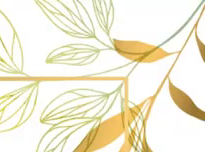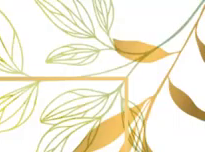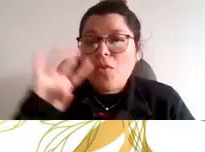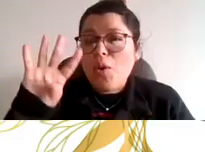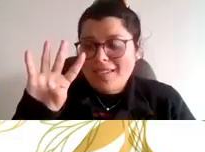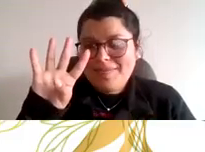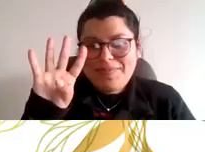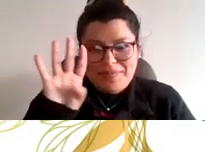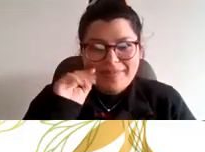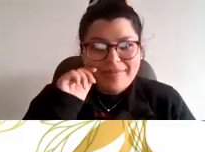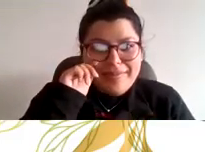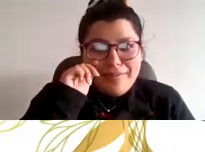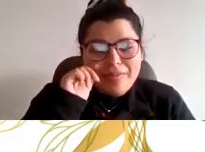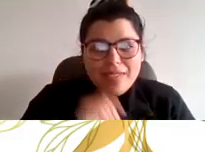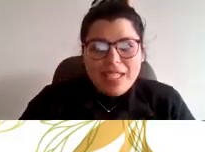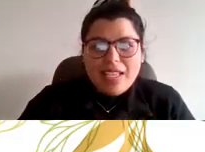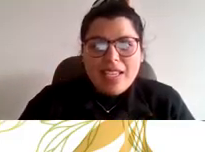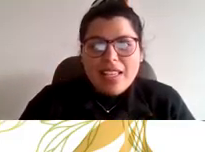Maybe four.